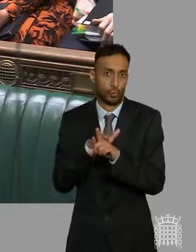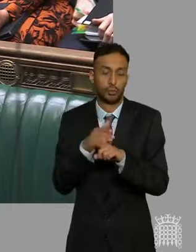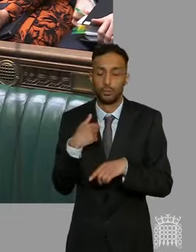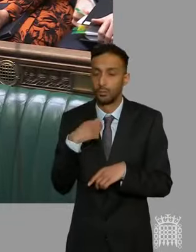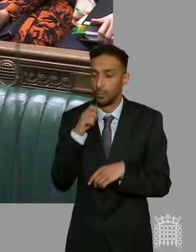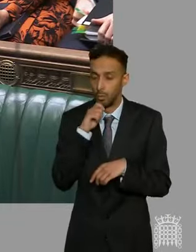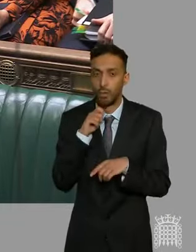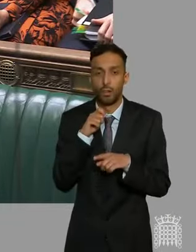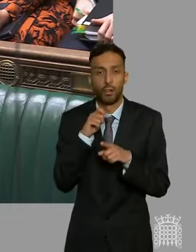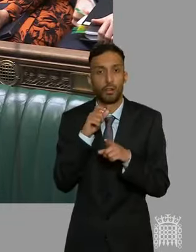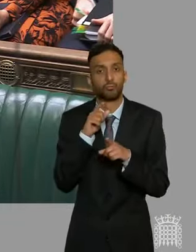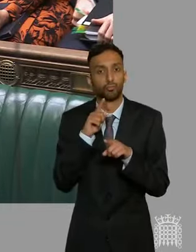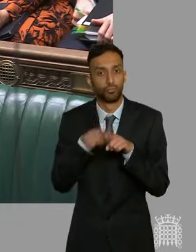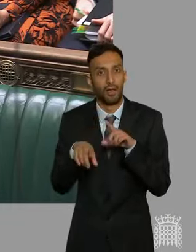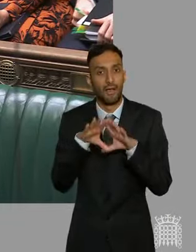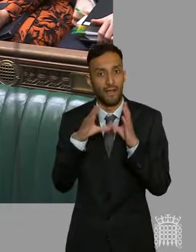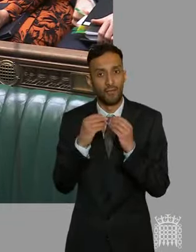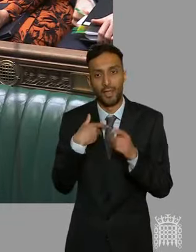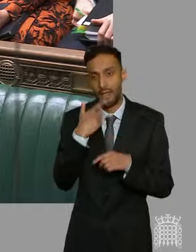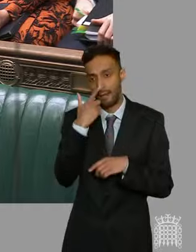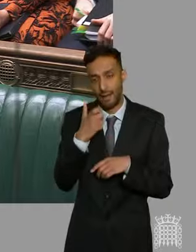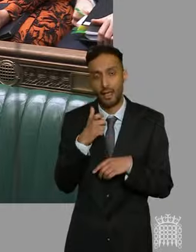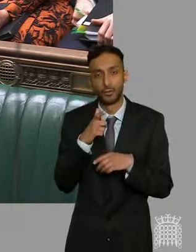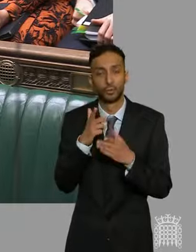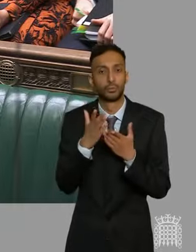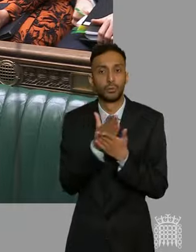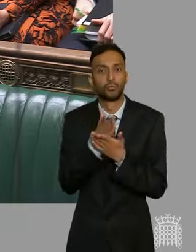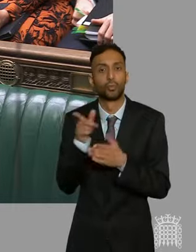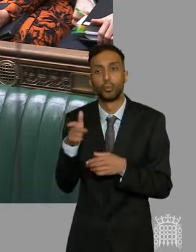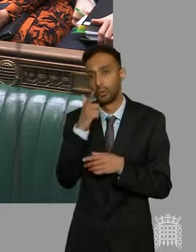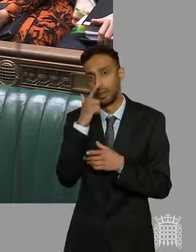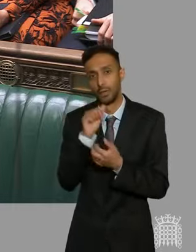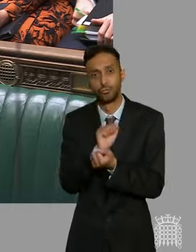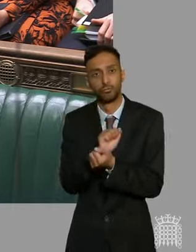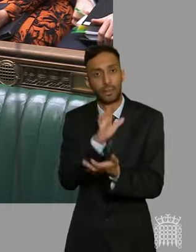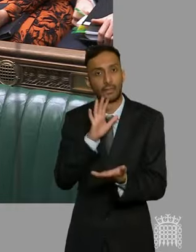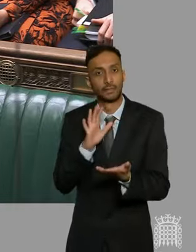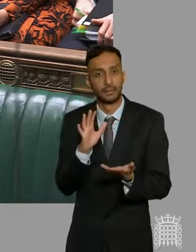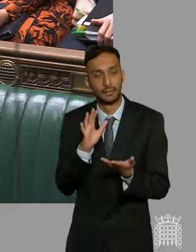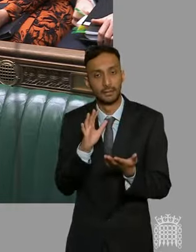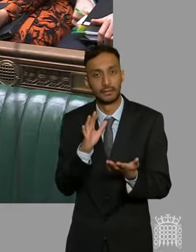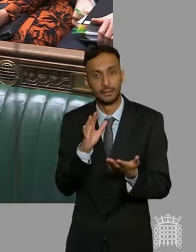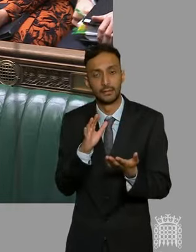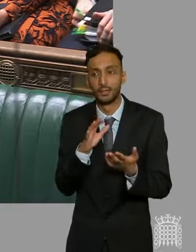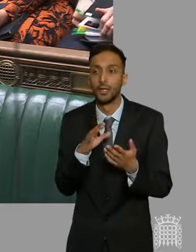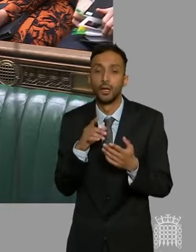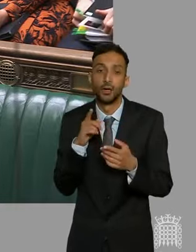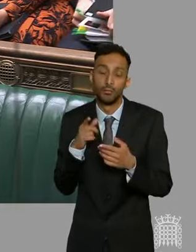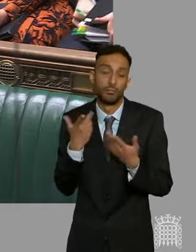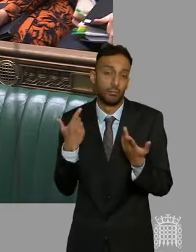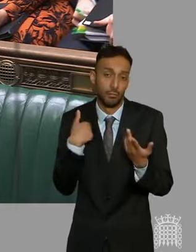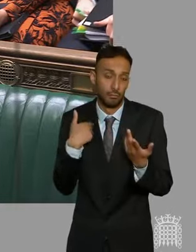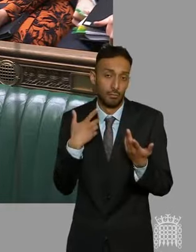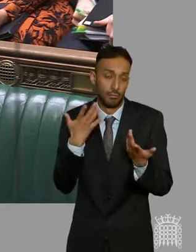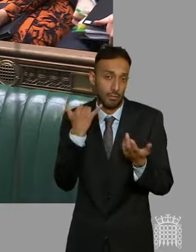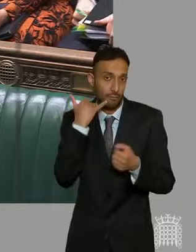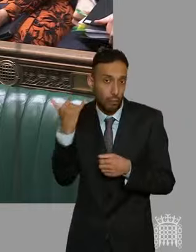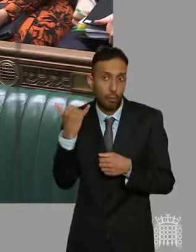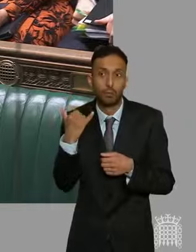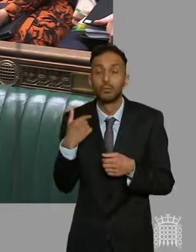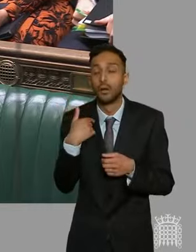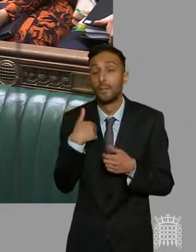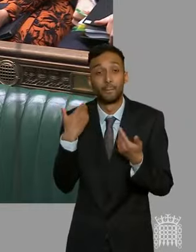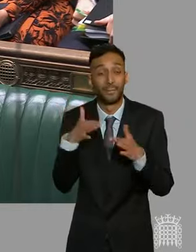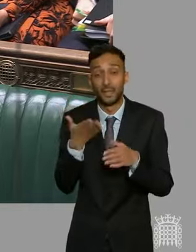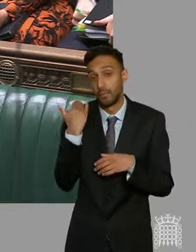in this case, and that includes phone calls as necessary. I've raised it before, I'll raise it again, we raise it and will continue to do so. I gave